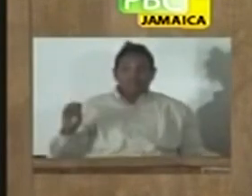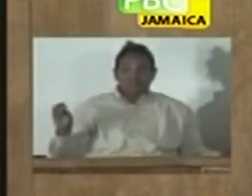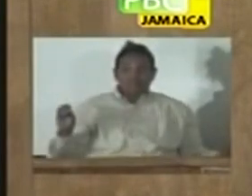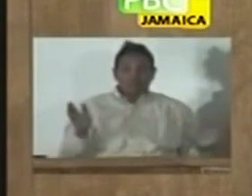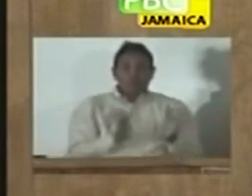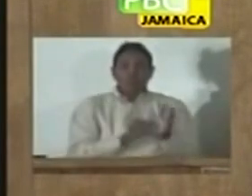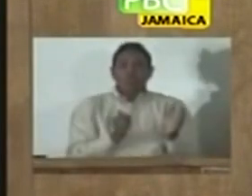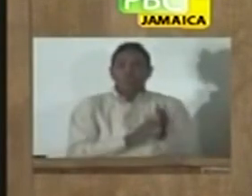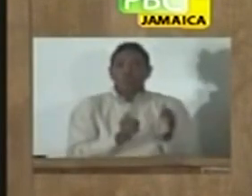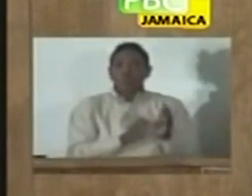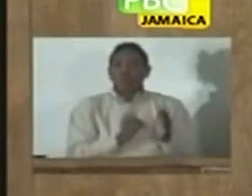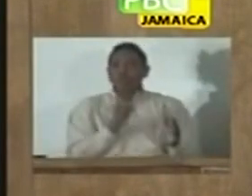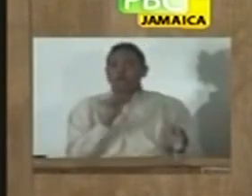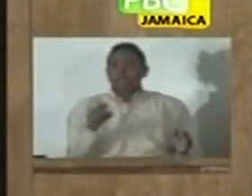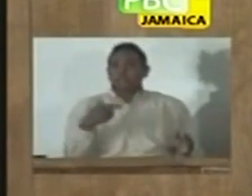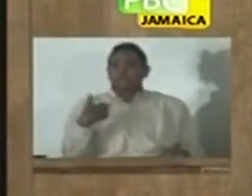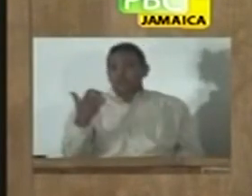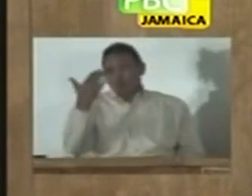I want to know,